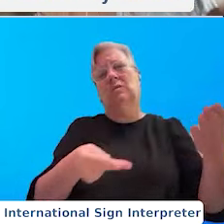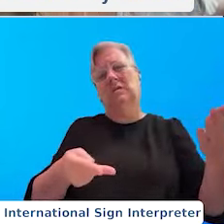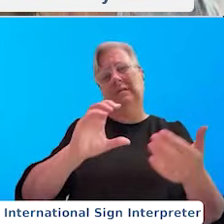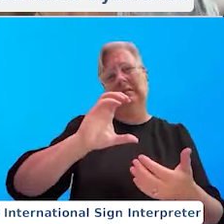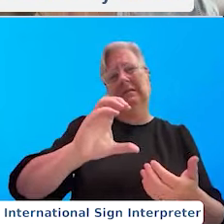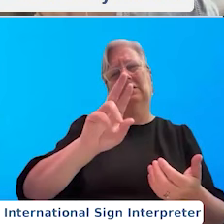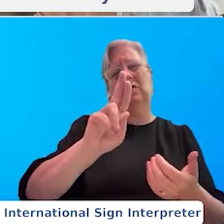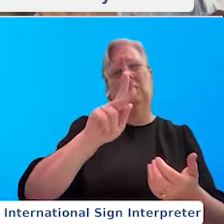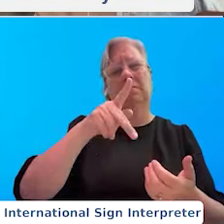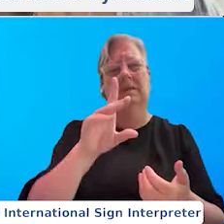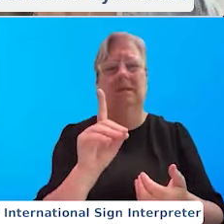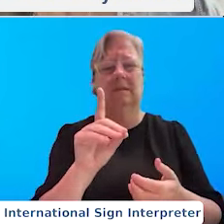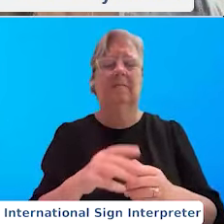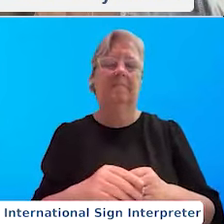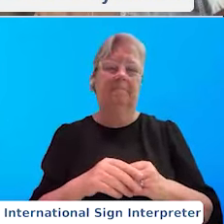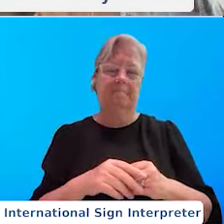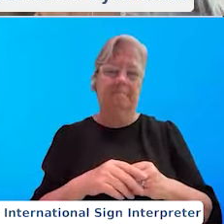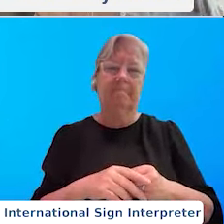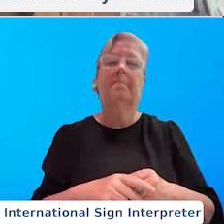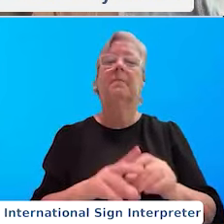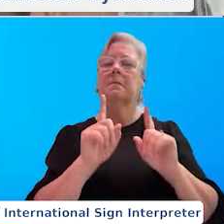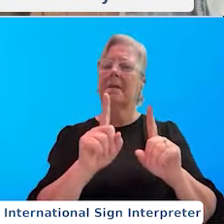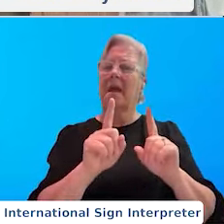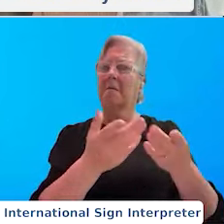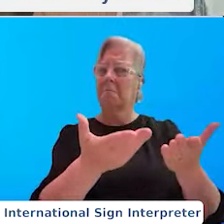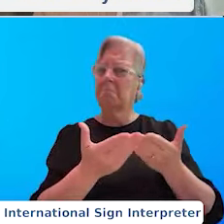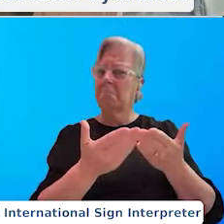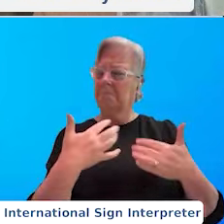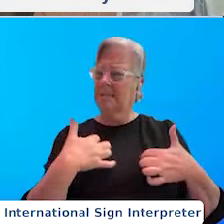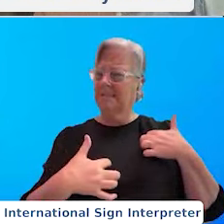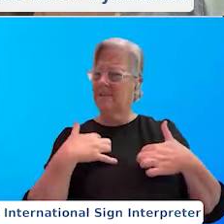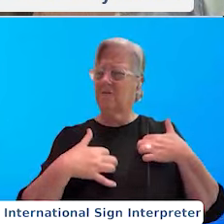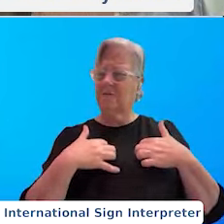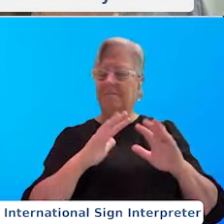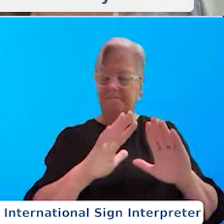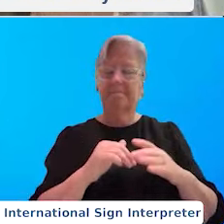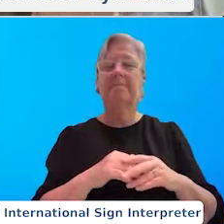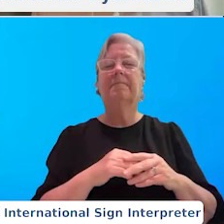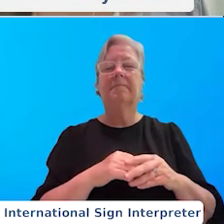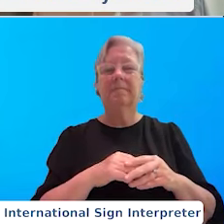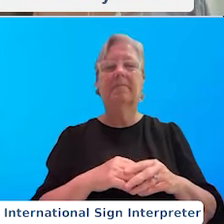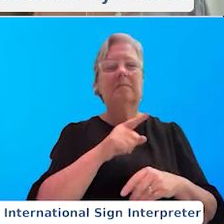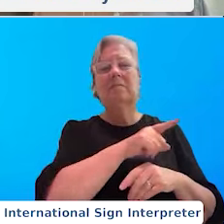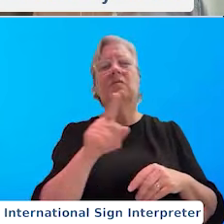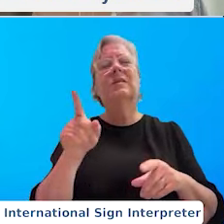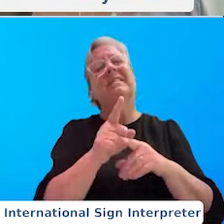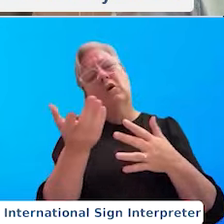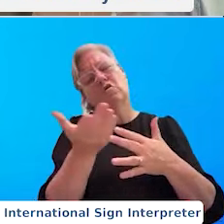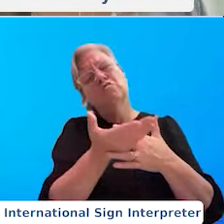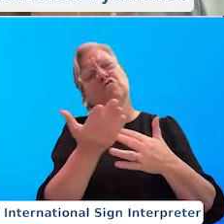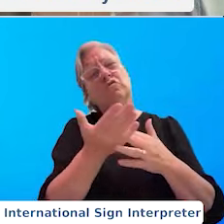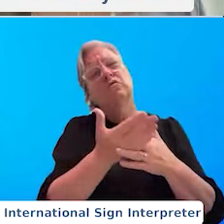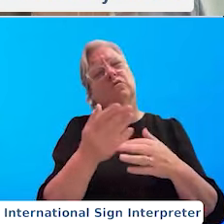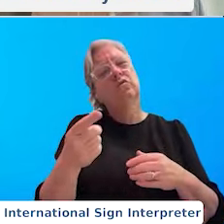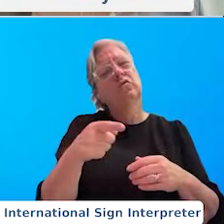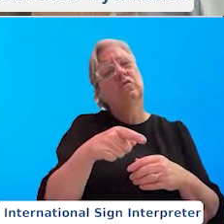We're pulling out budget lines, but we're not doing an analysis of how inclusive those expenditures necessarily are relative